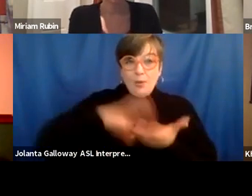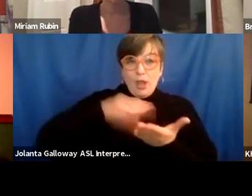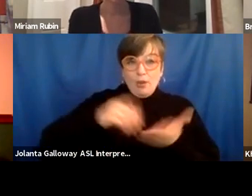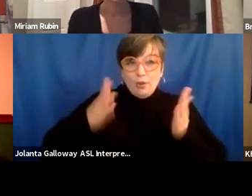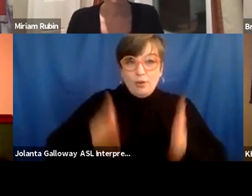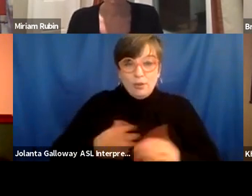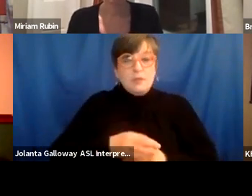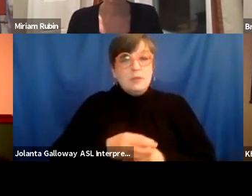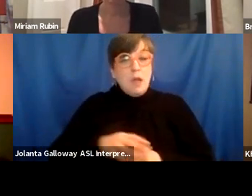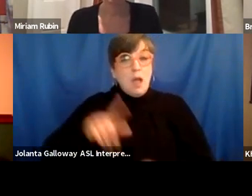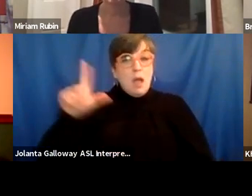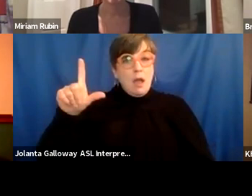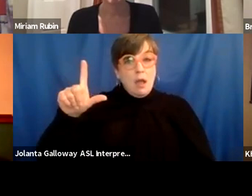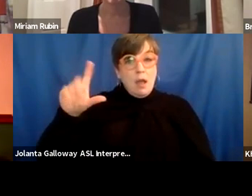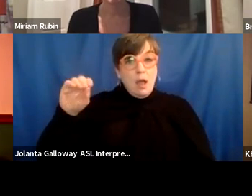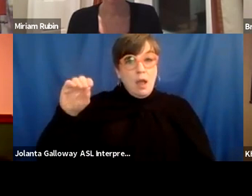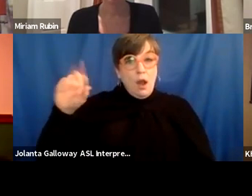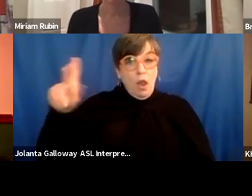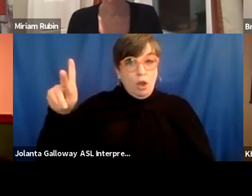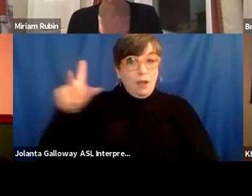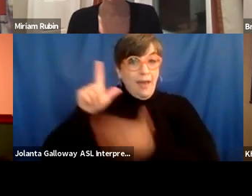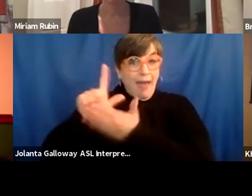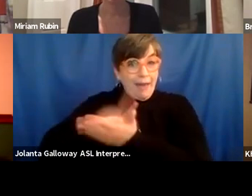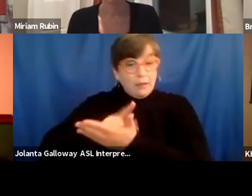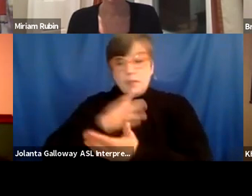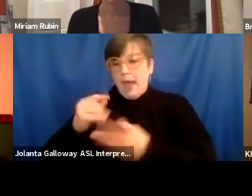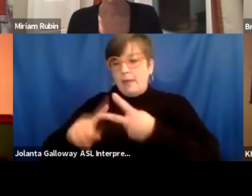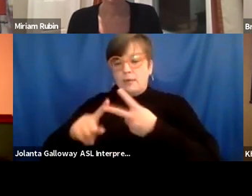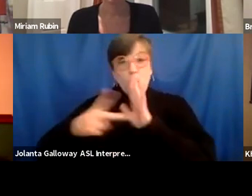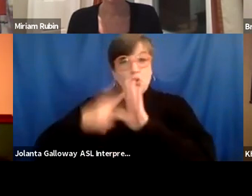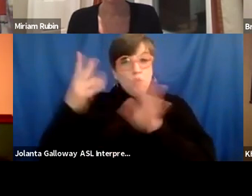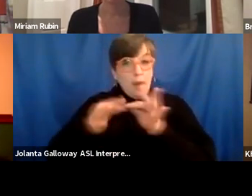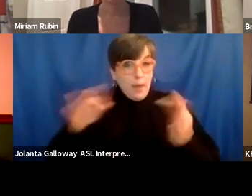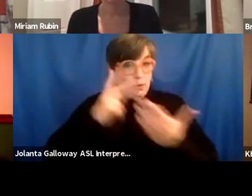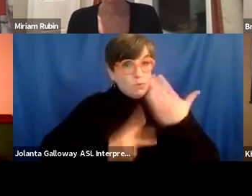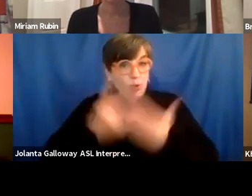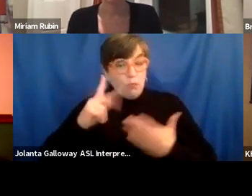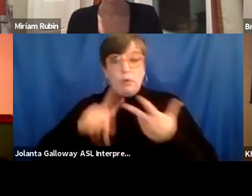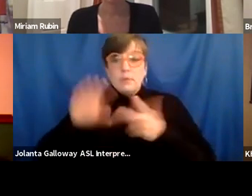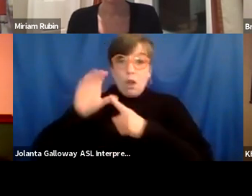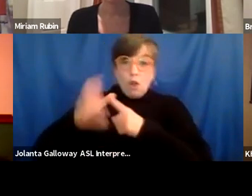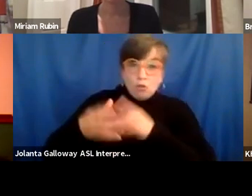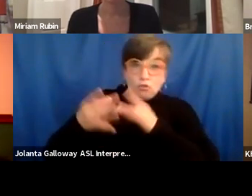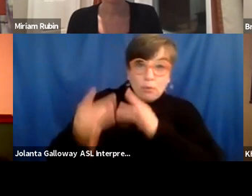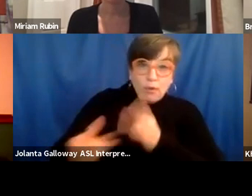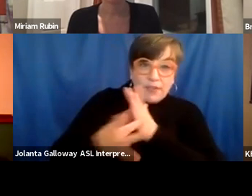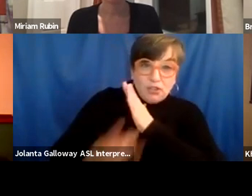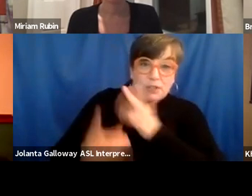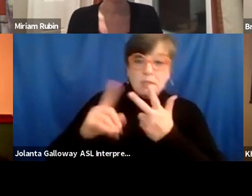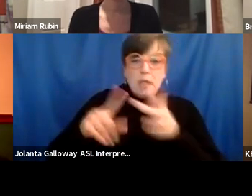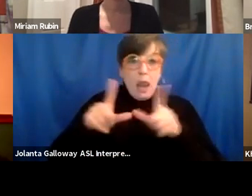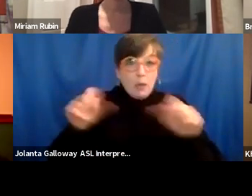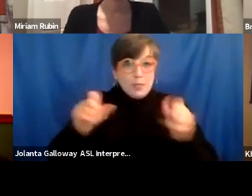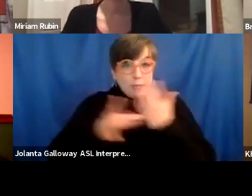through our LOOC Act and our dual language programs, our cultural proficiency and linguistic